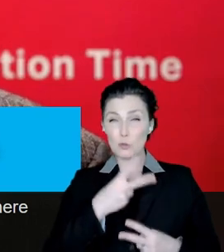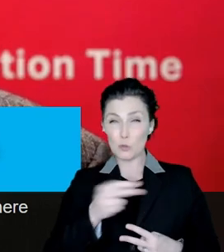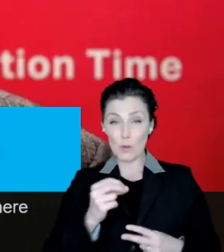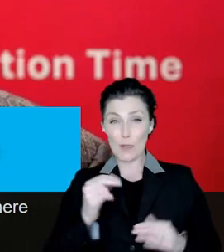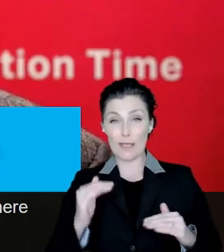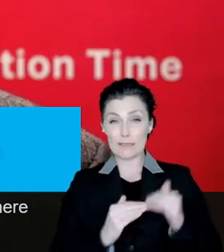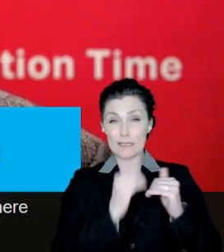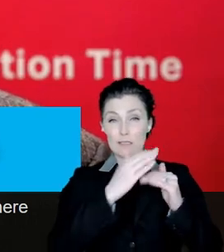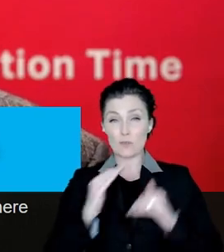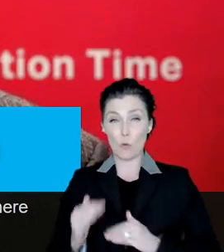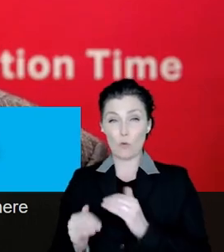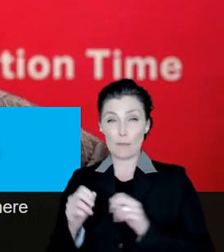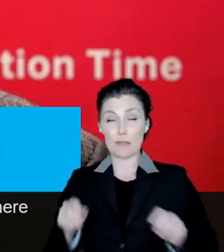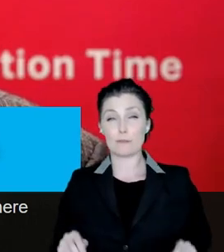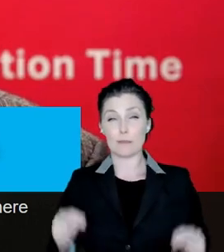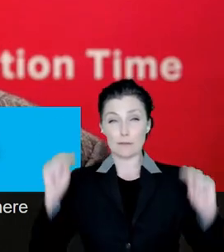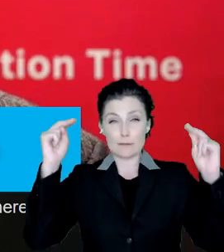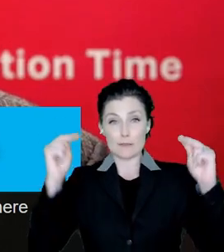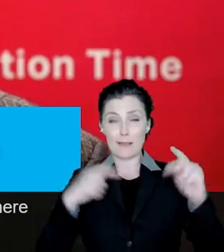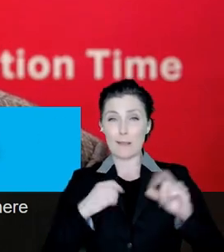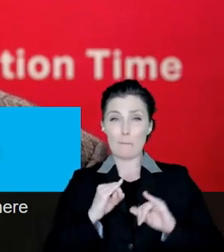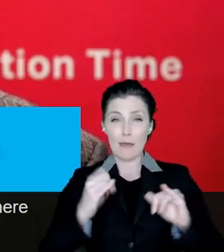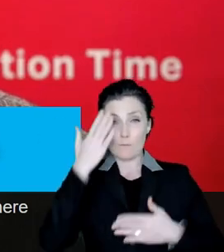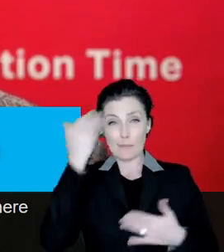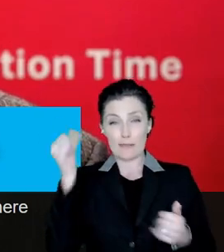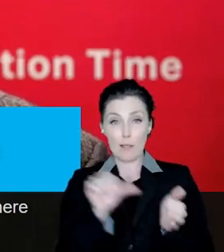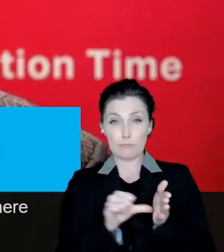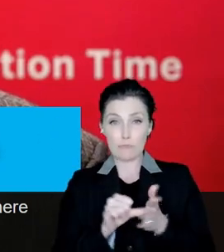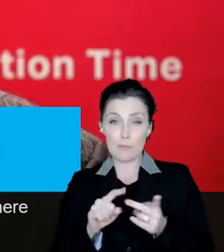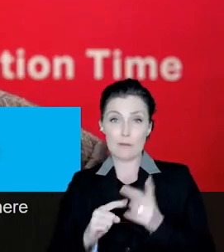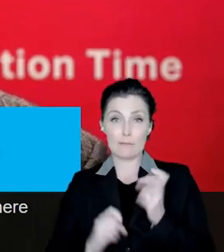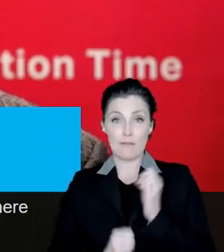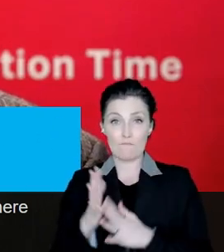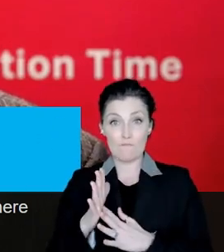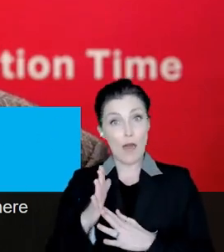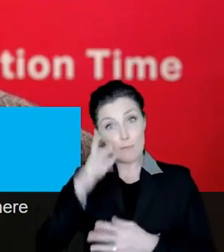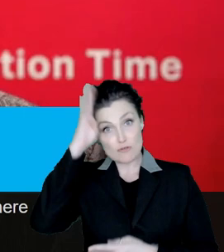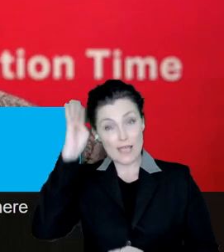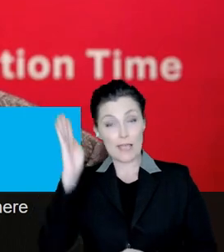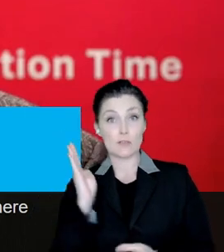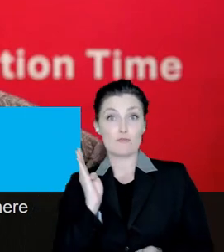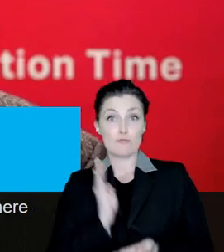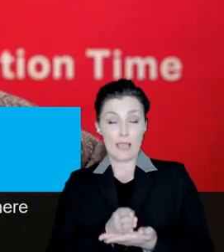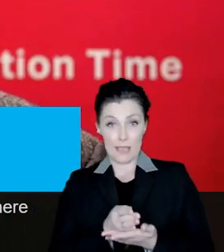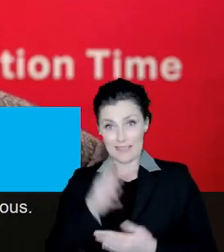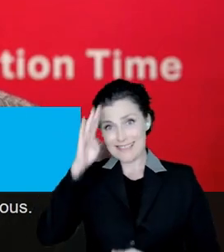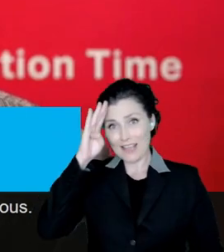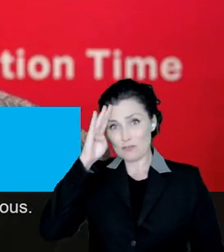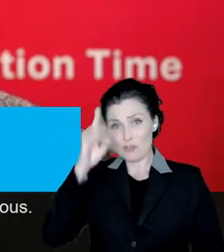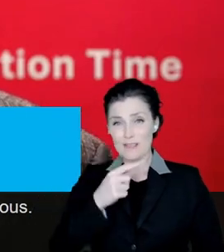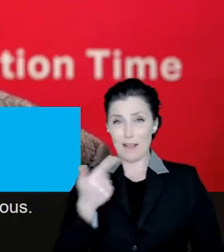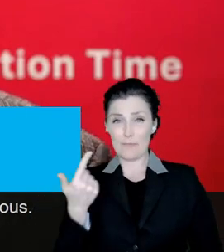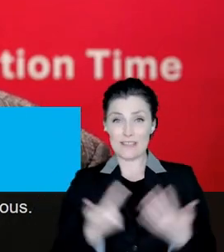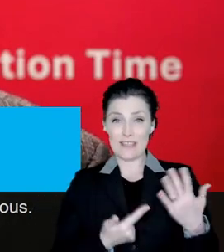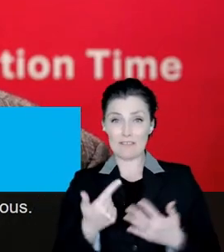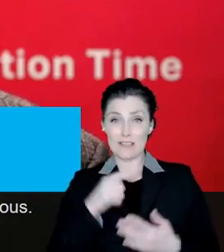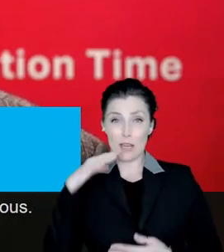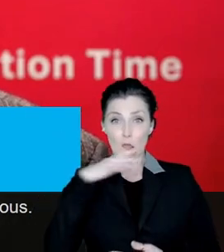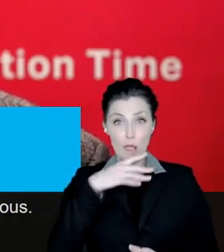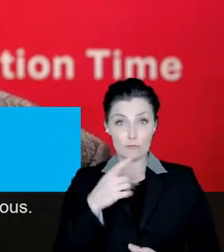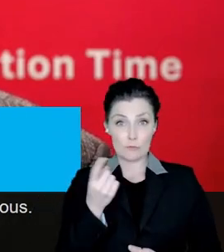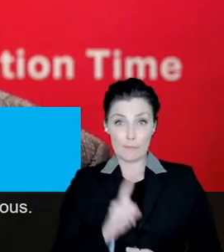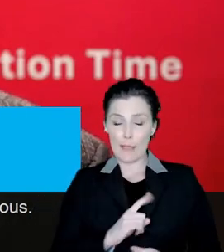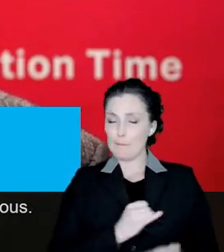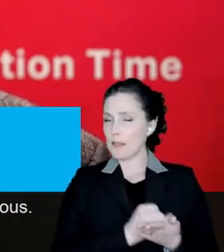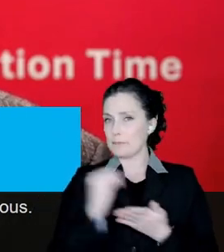health issues and are dangerous. And the fire brigade agree. We have 1,700 people who object to the plans. How